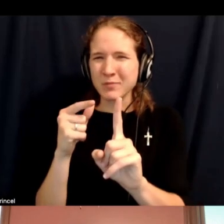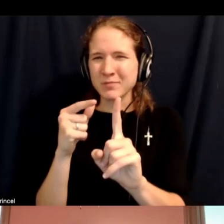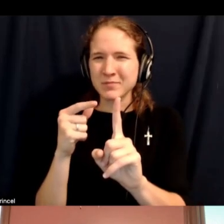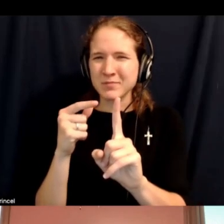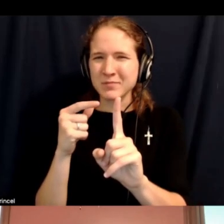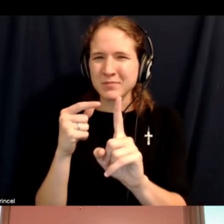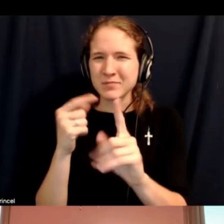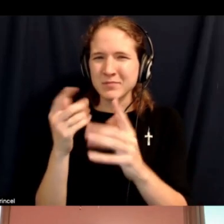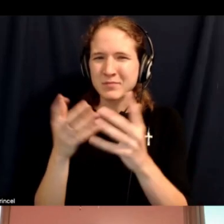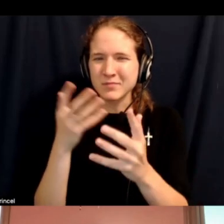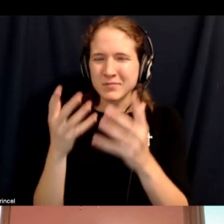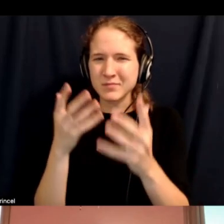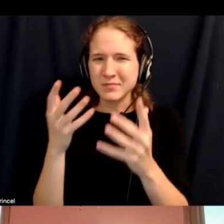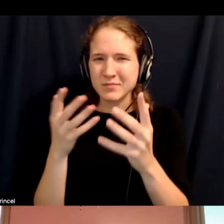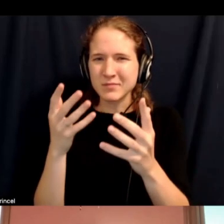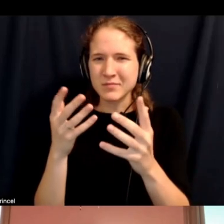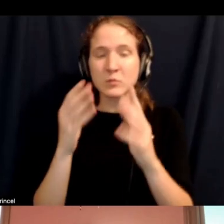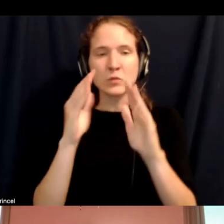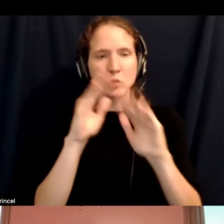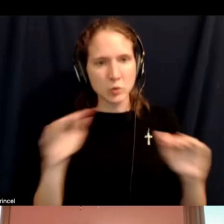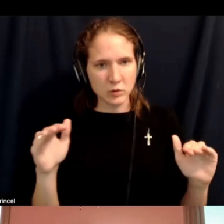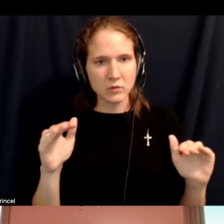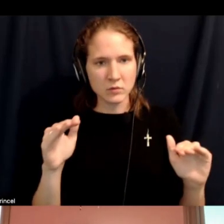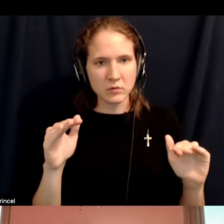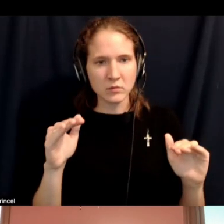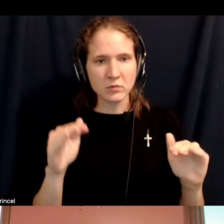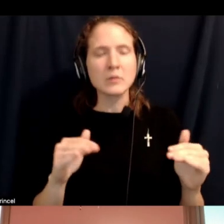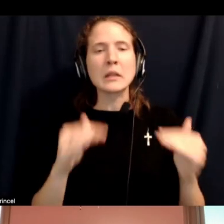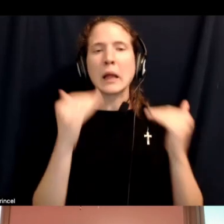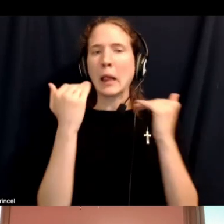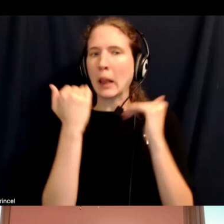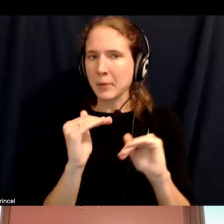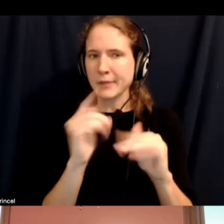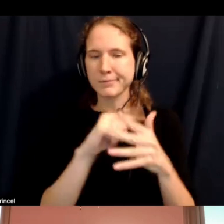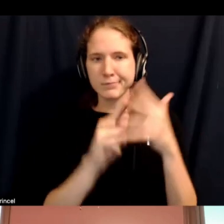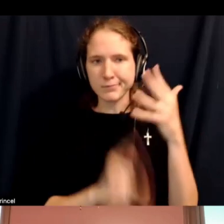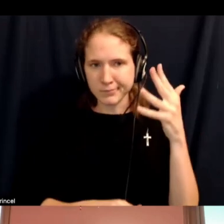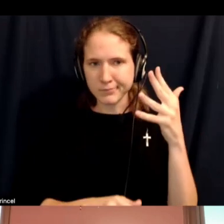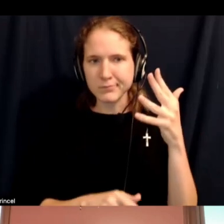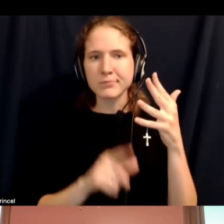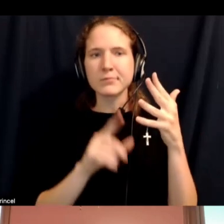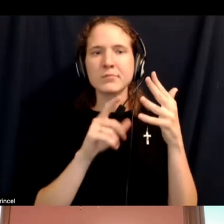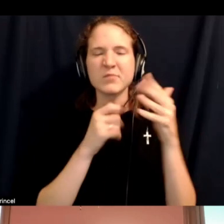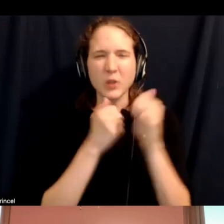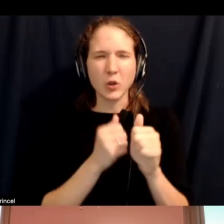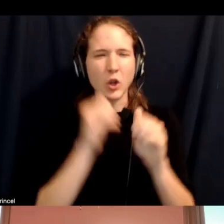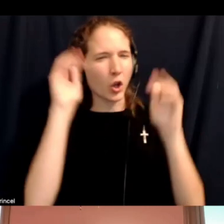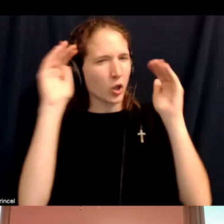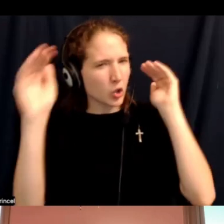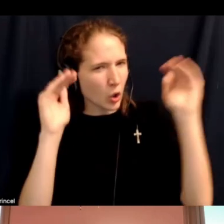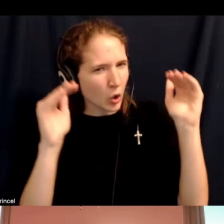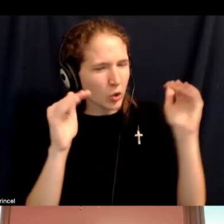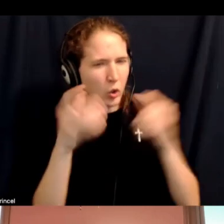have children live only in the world that's controlled by the adults around them and values that they want those